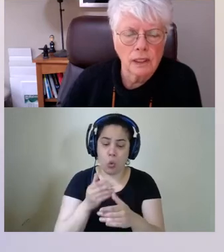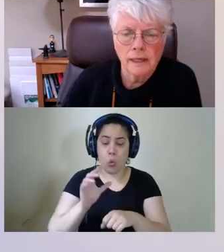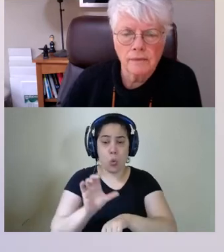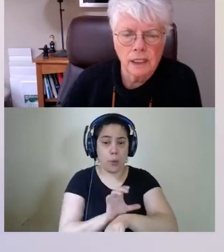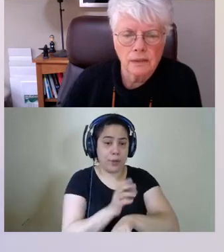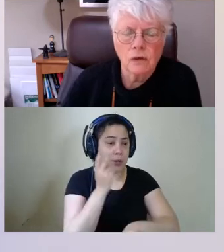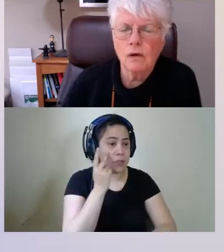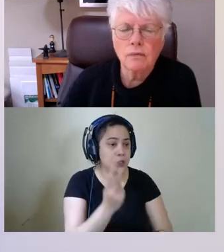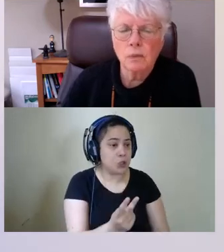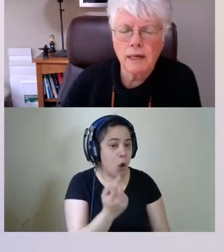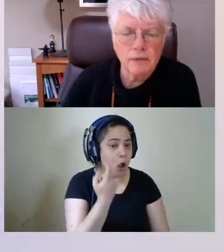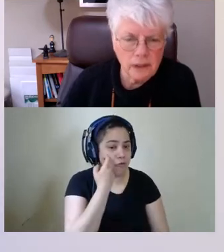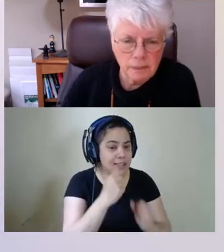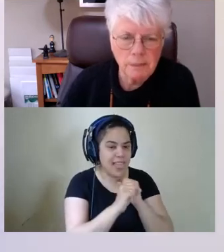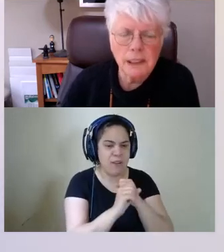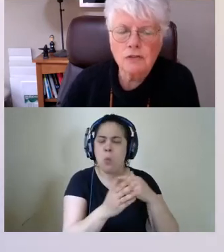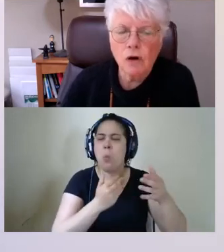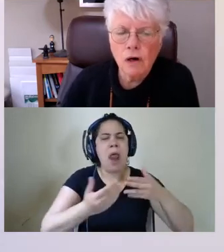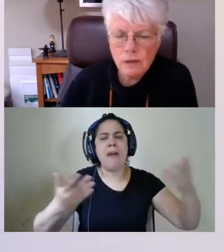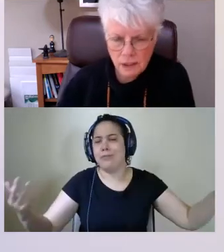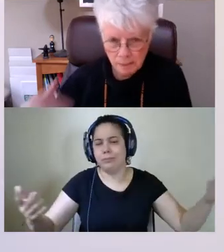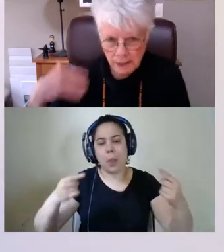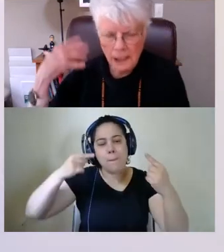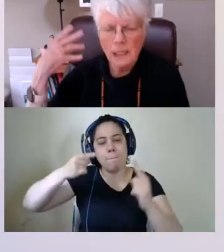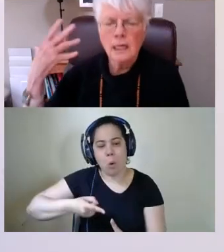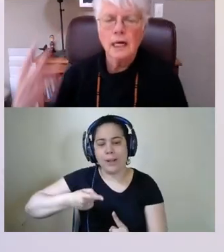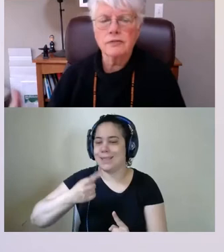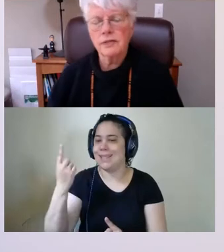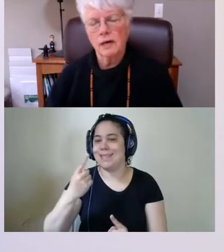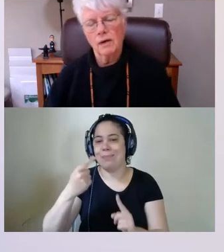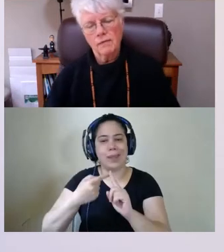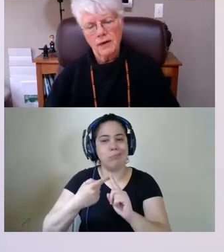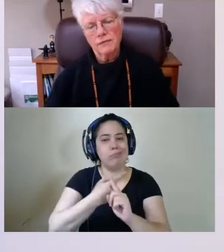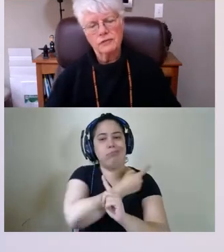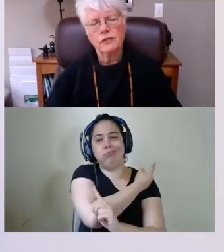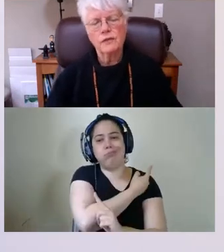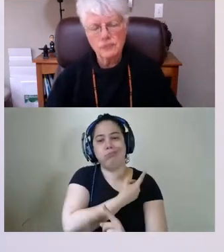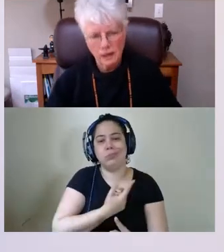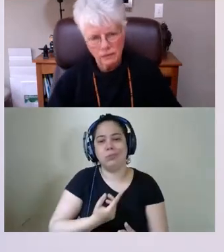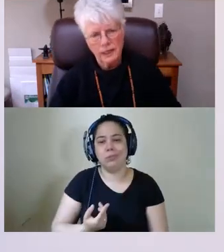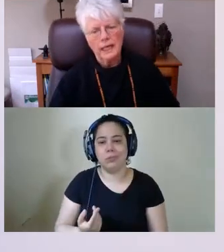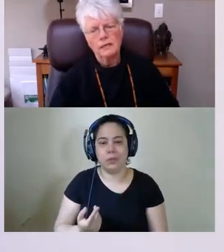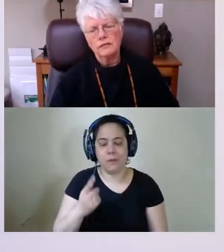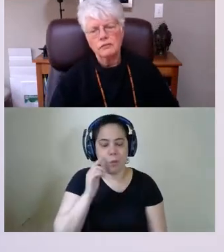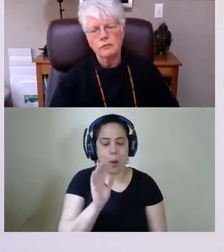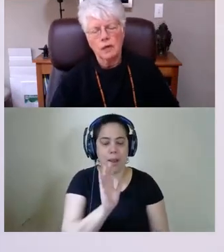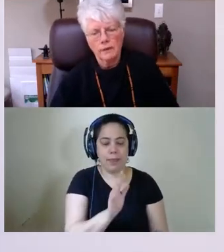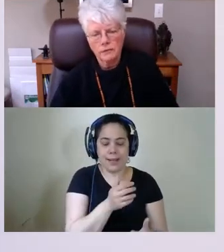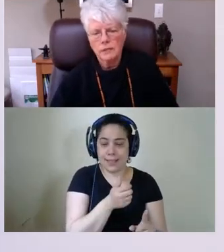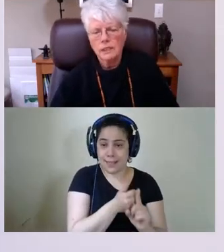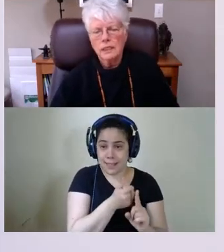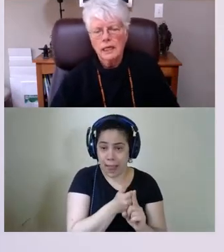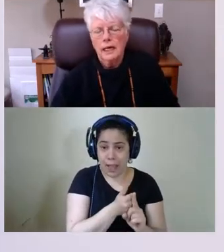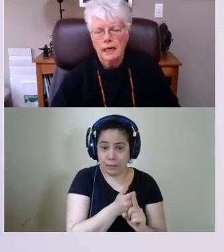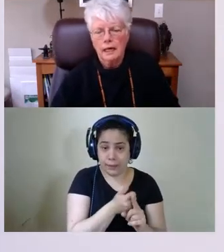saw advertised? Whatever it could be, but it's always going to be a reference to the self and to